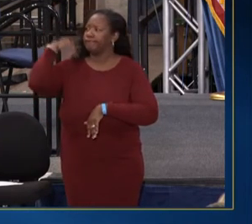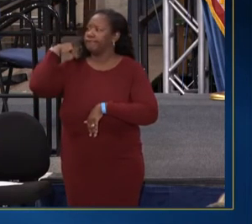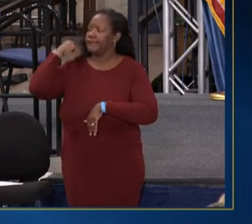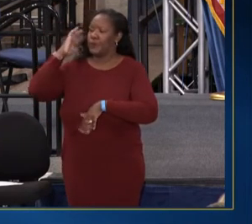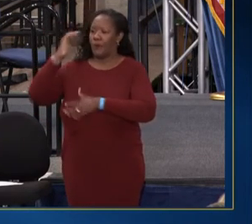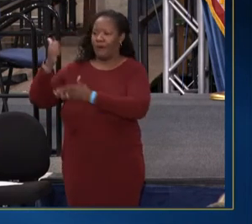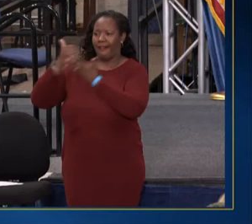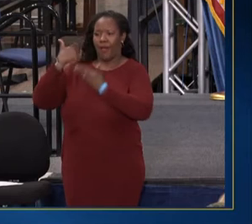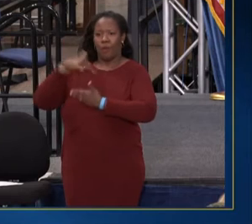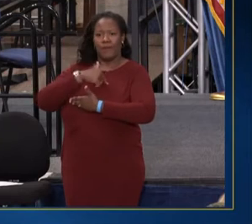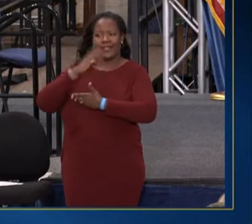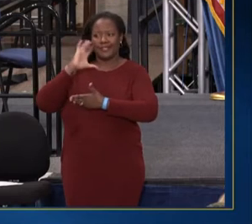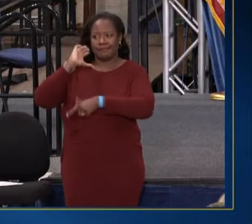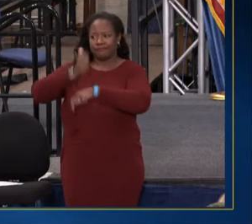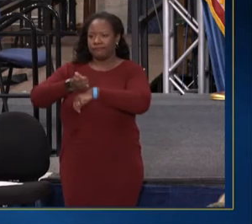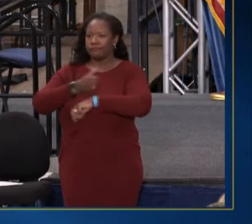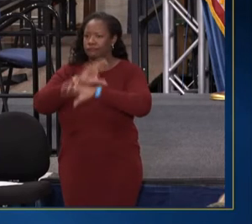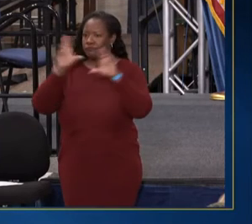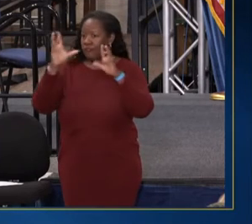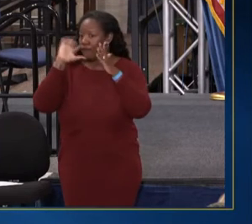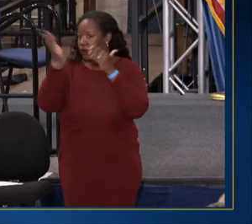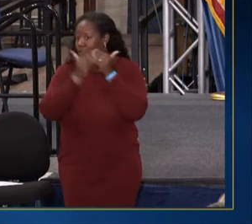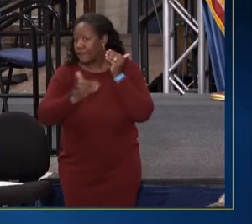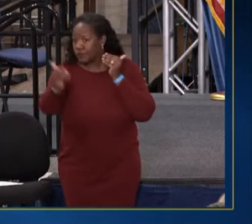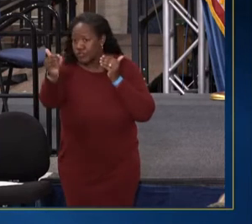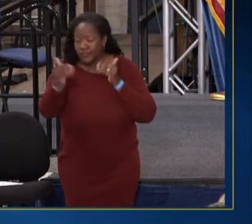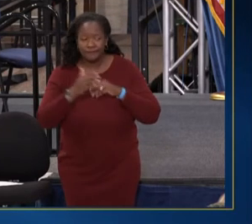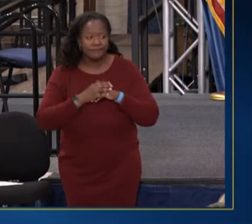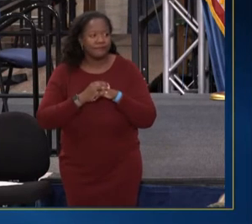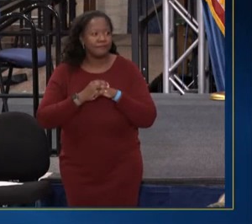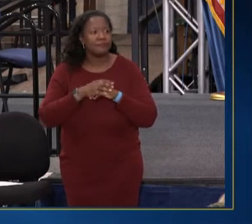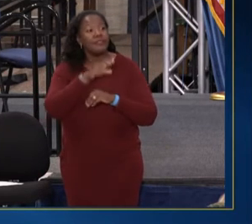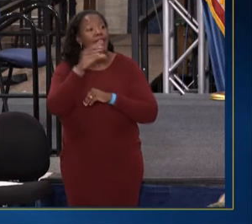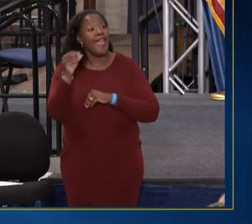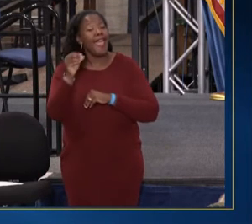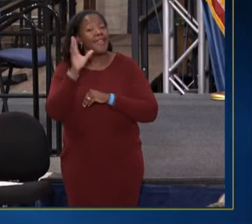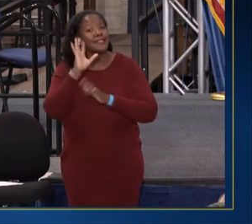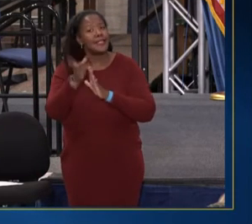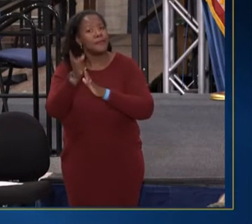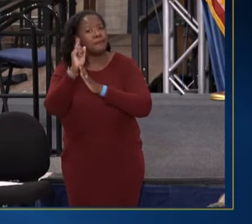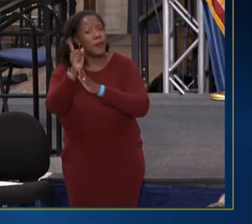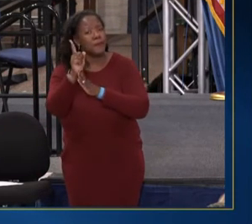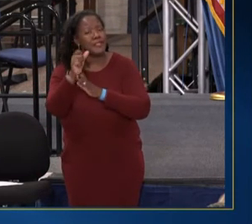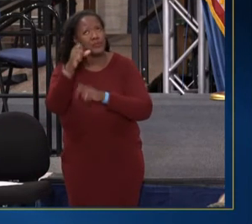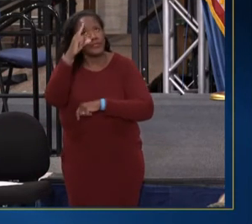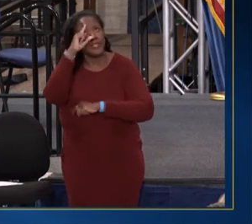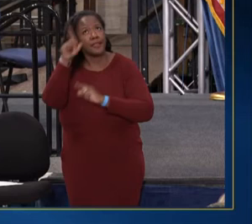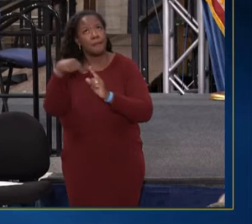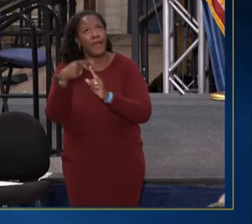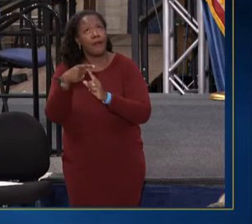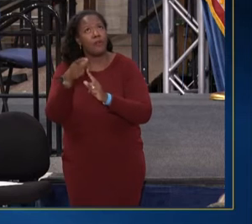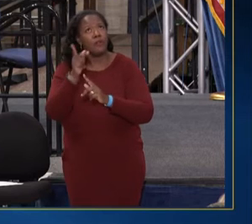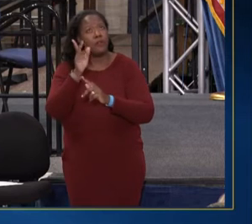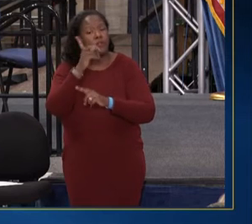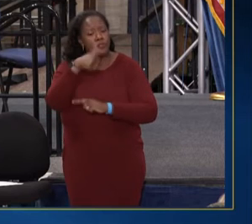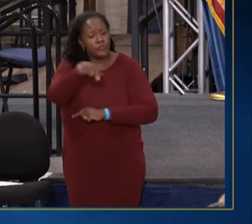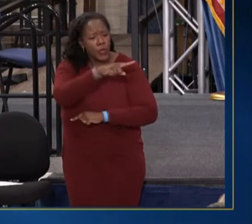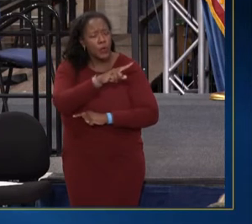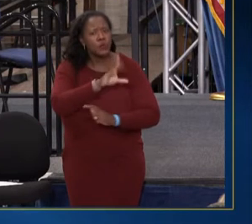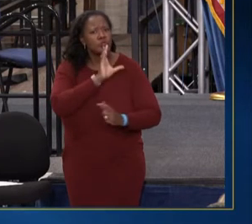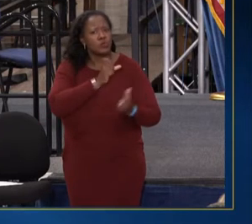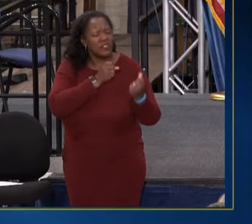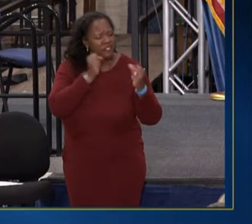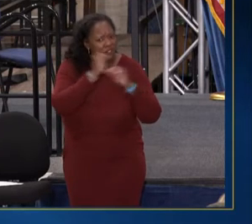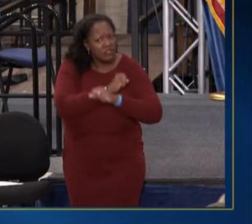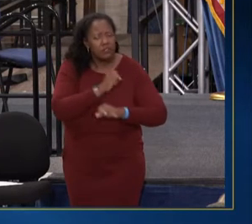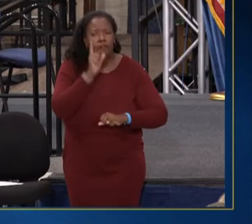future. And we should take a moment as well throughout today to think about those who have fought for civil rights for the